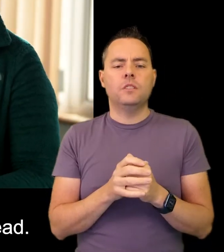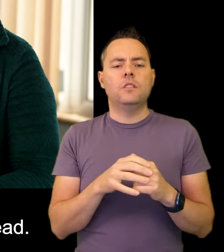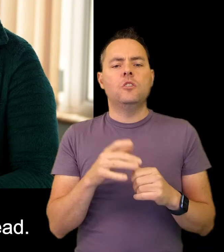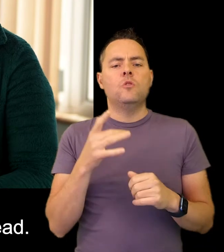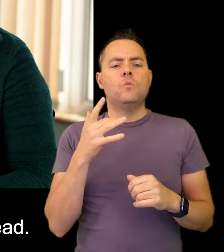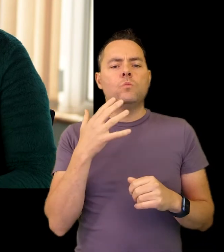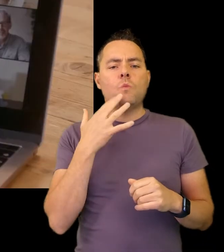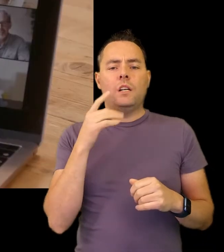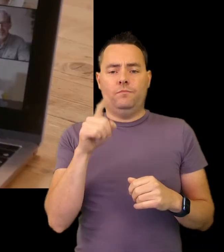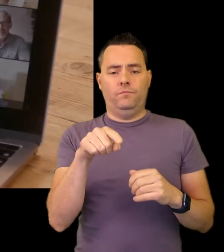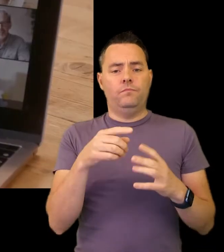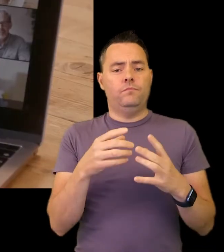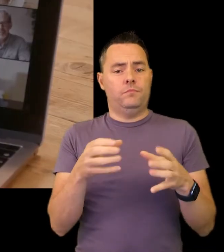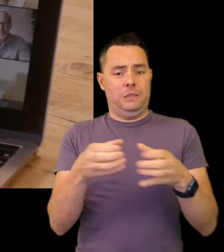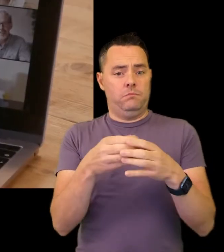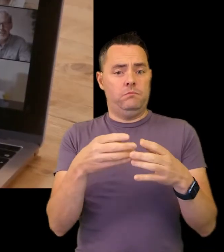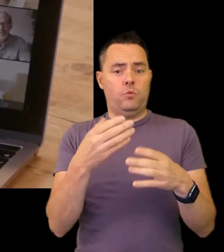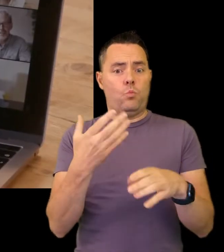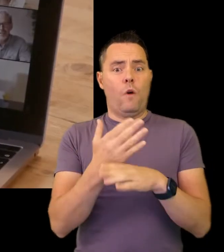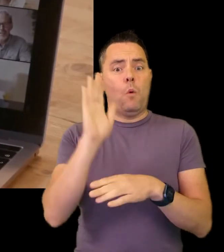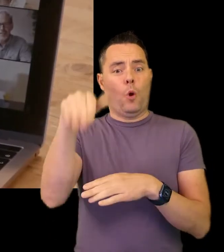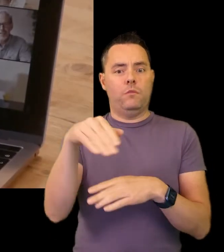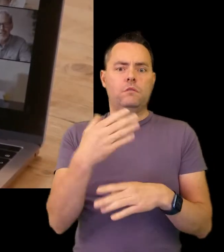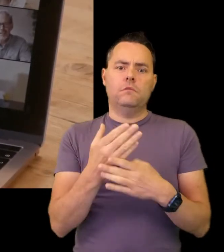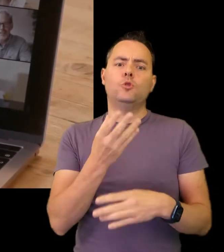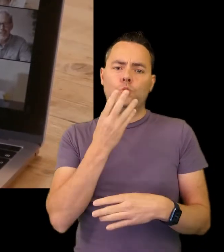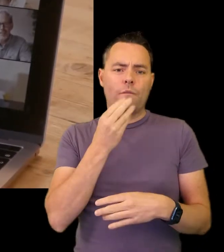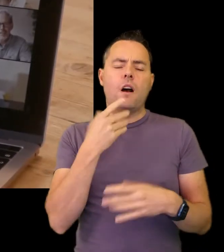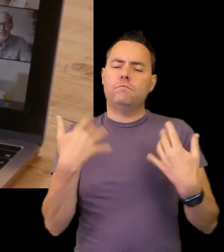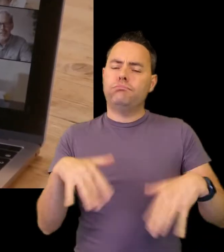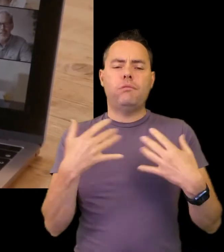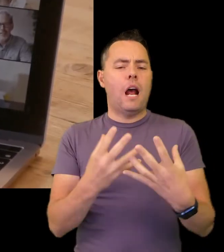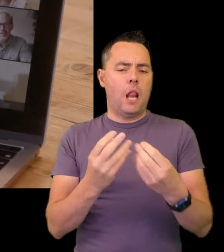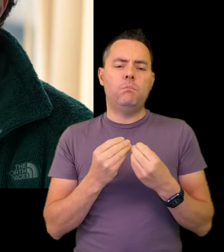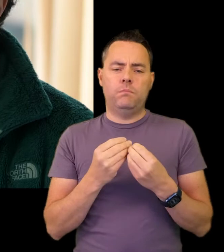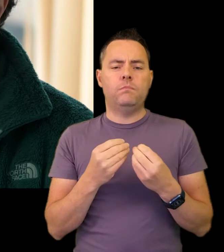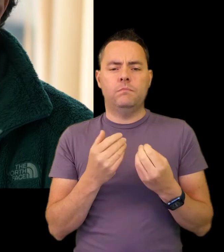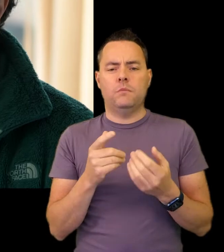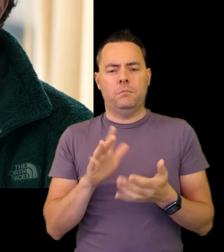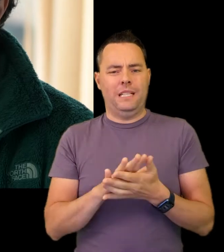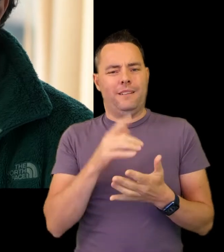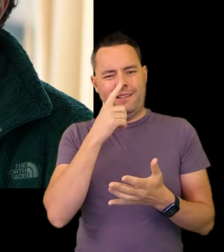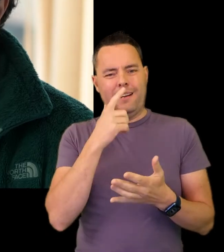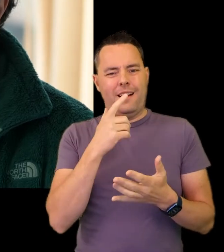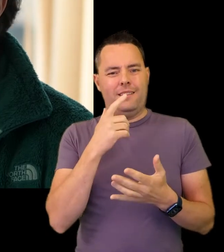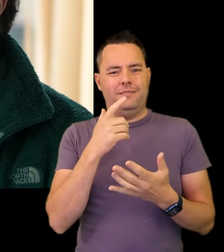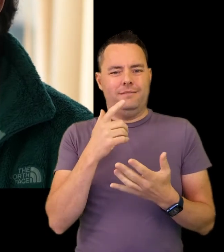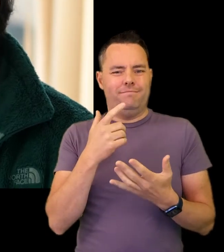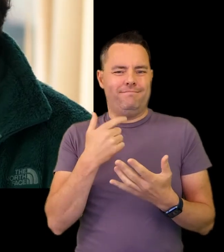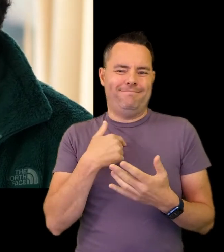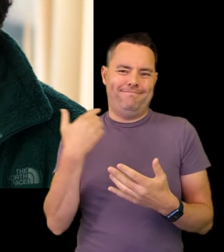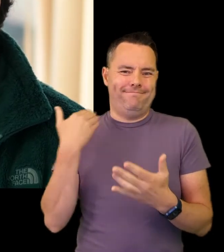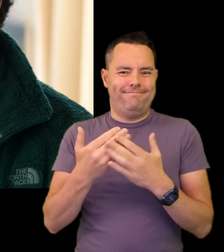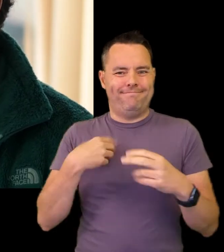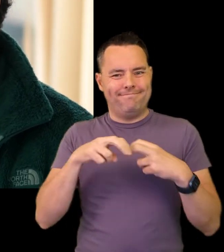read. Teams calls have actually been helpful, and working from home's been incredibly helpful. I mean, I've